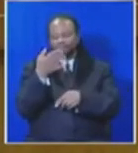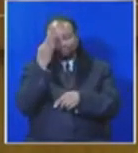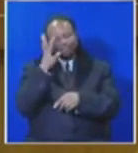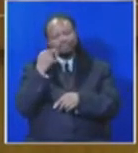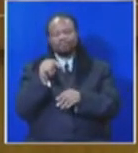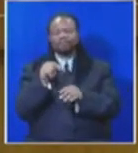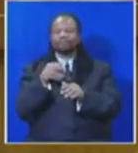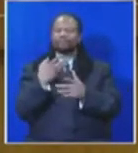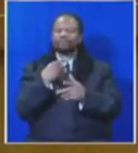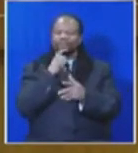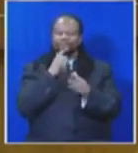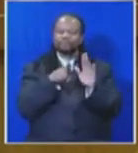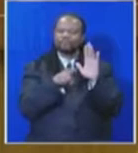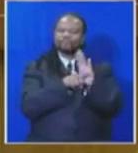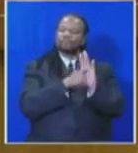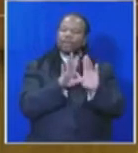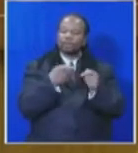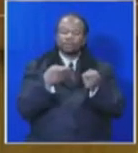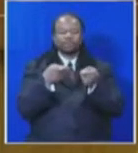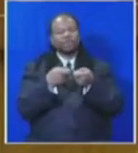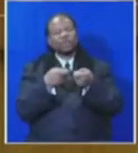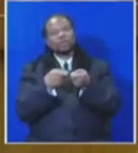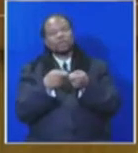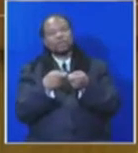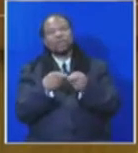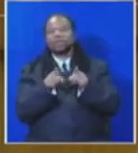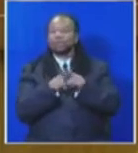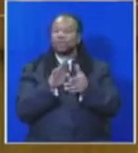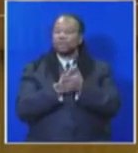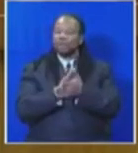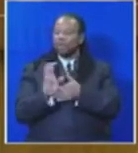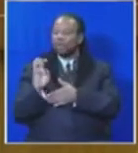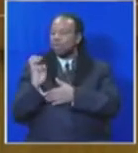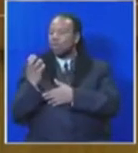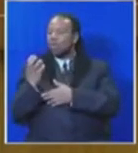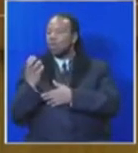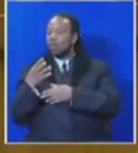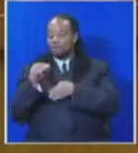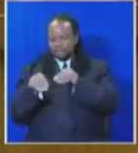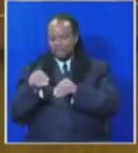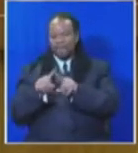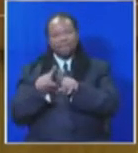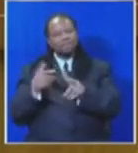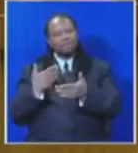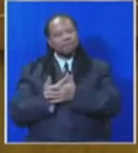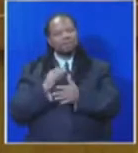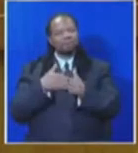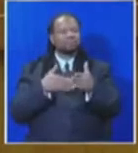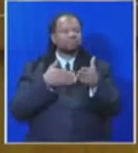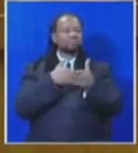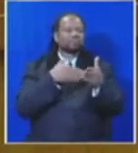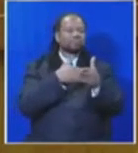industry by not offering subsidies like it does for the coal mining industry, it blocks access to renewable energy for